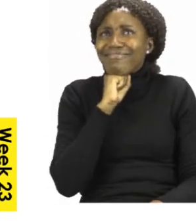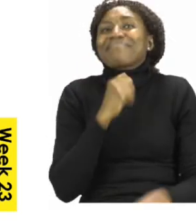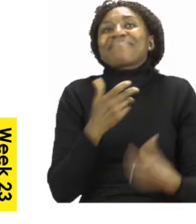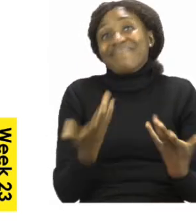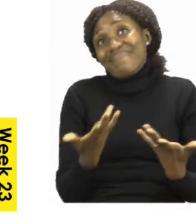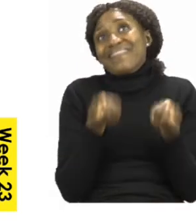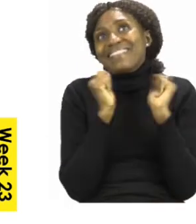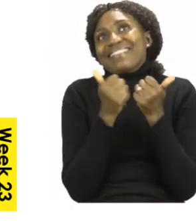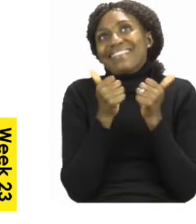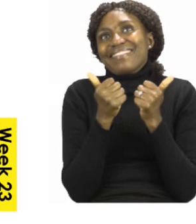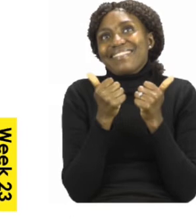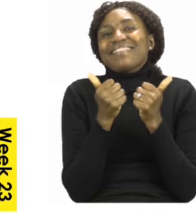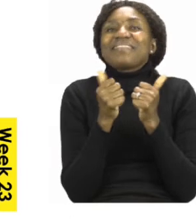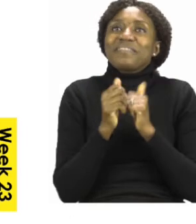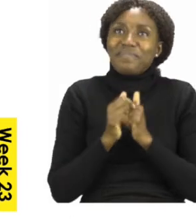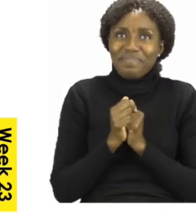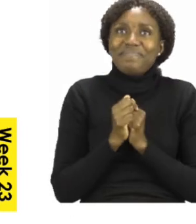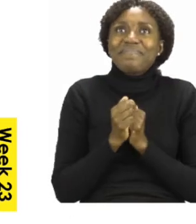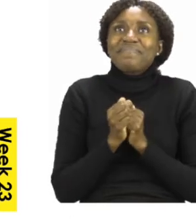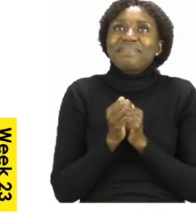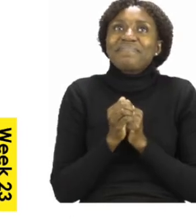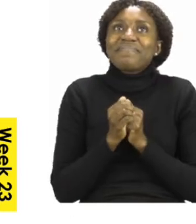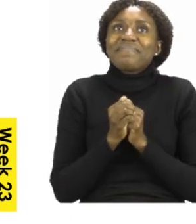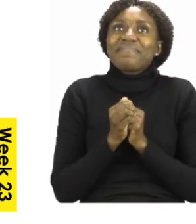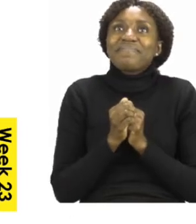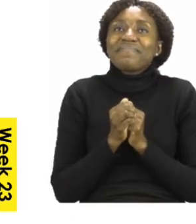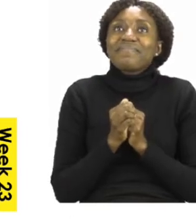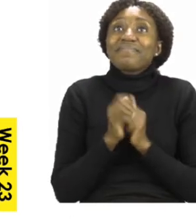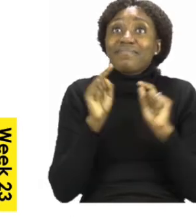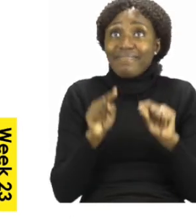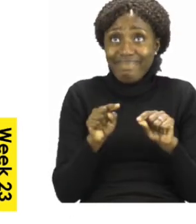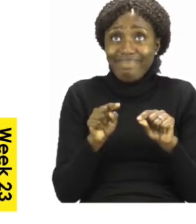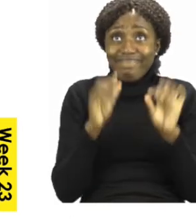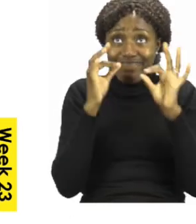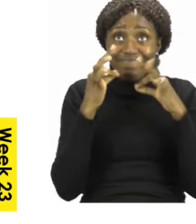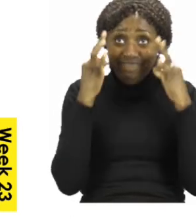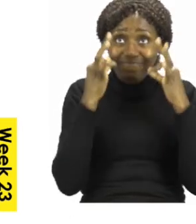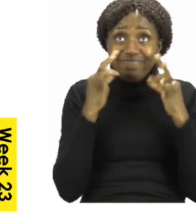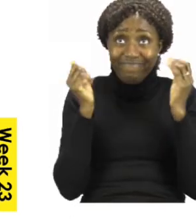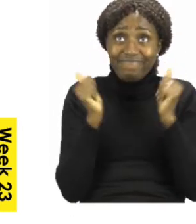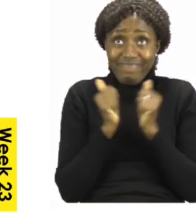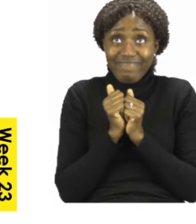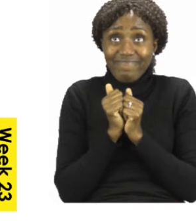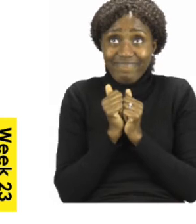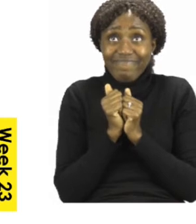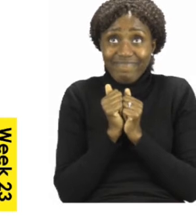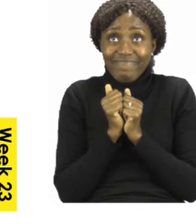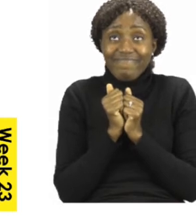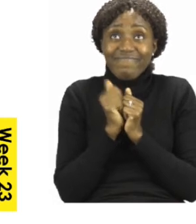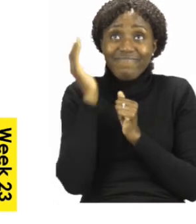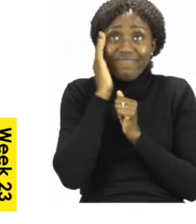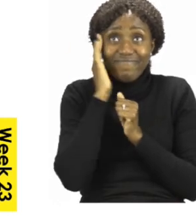Well done, everyone. Good job. Now I have a song that we can sing before we start coloring so that we know